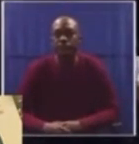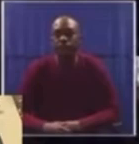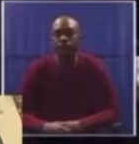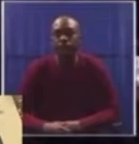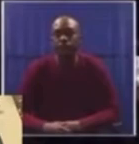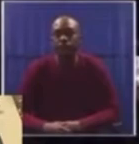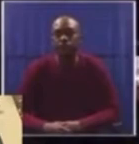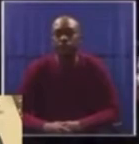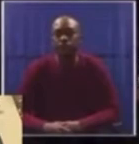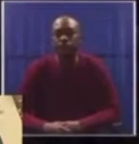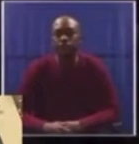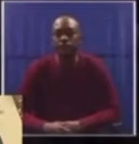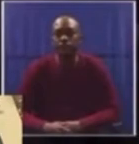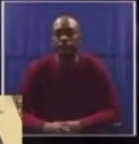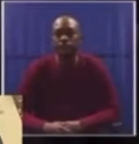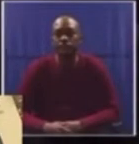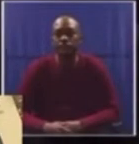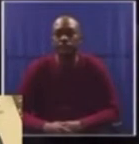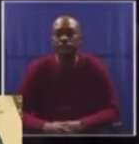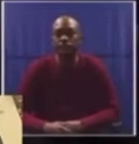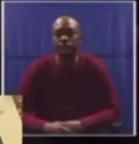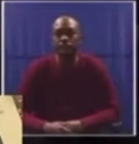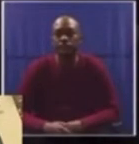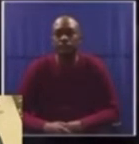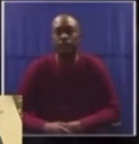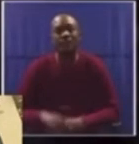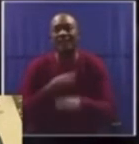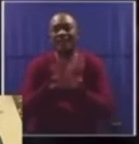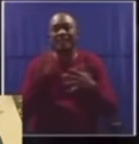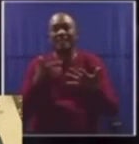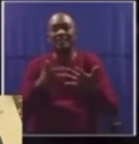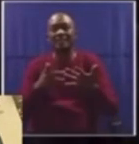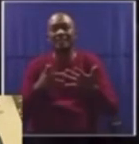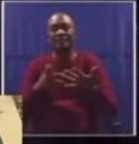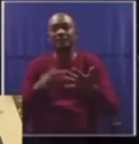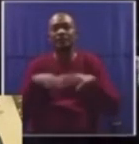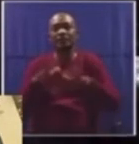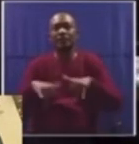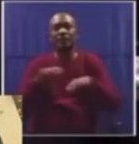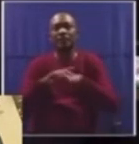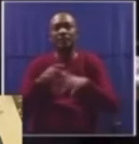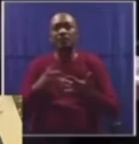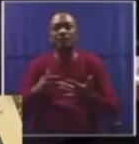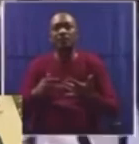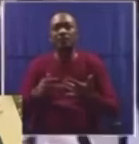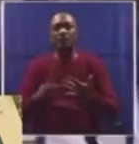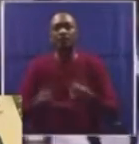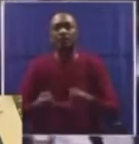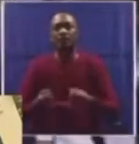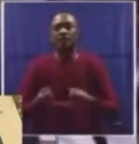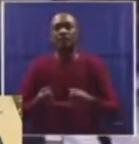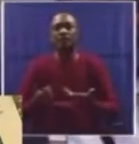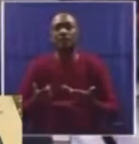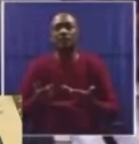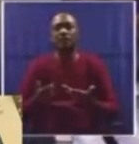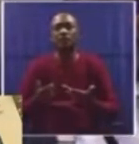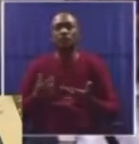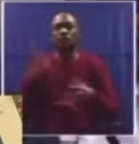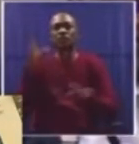Chair, is it parliamentary for the honourable member to shout at us? No, Honourable Member, that's not a point of